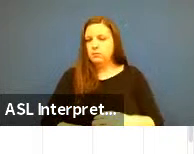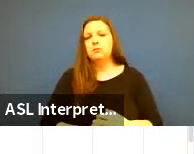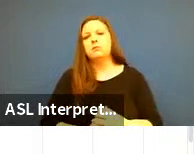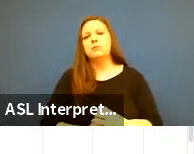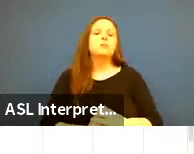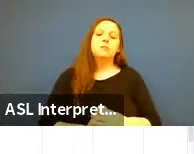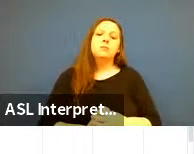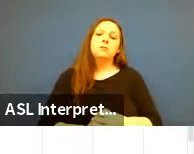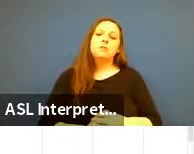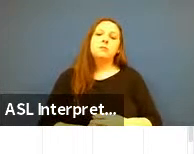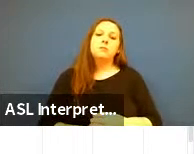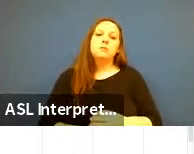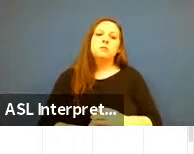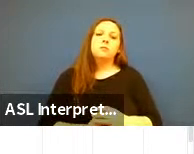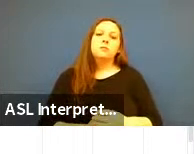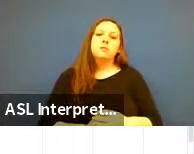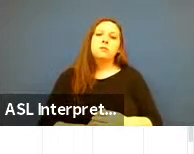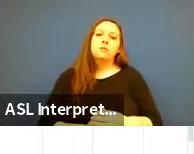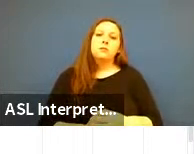Let's see.